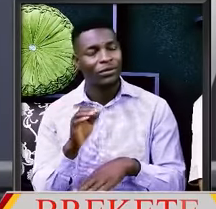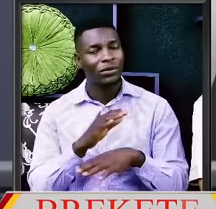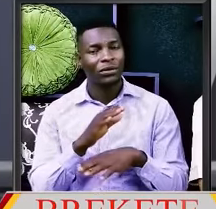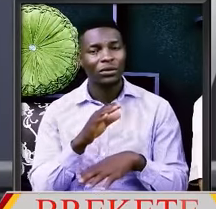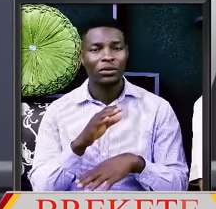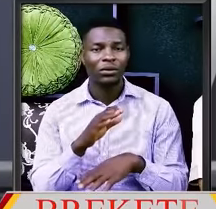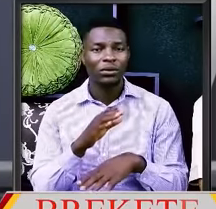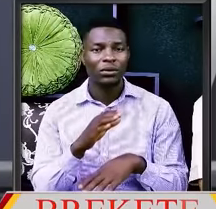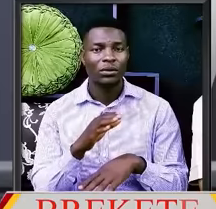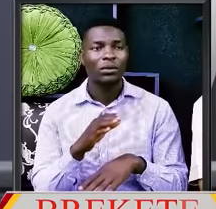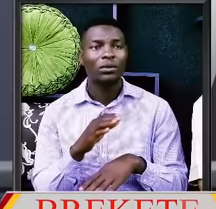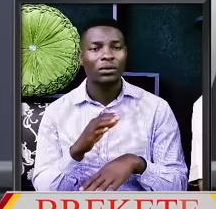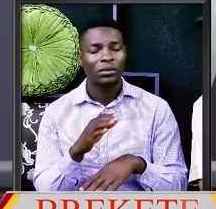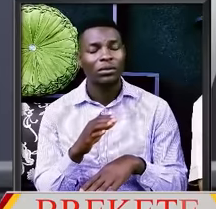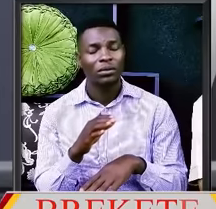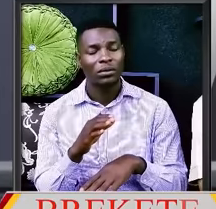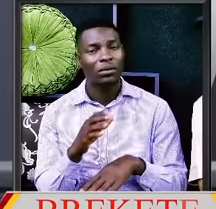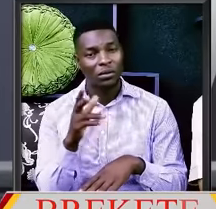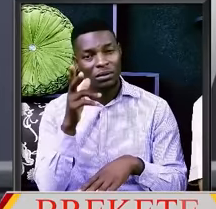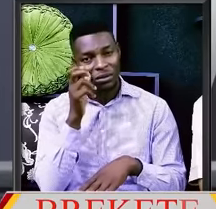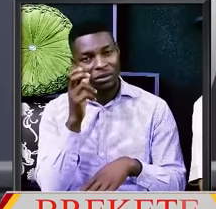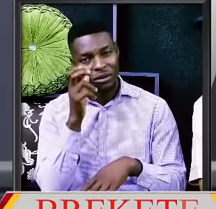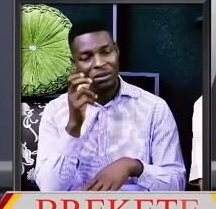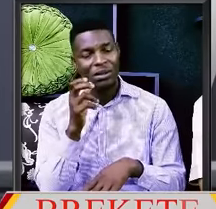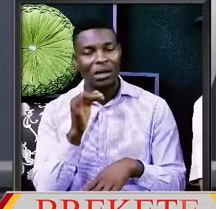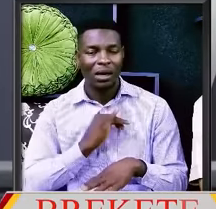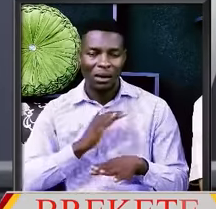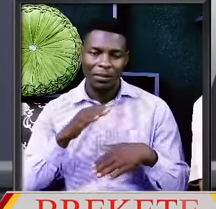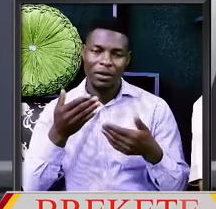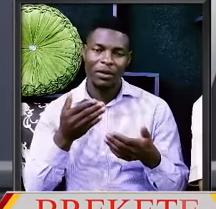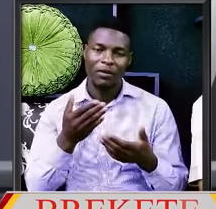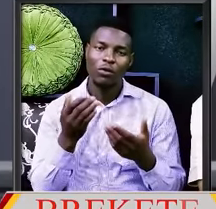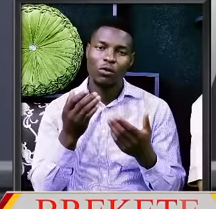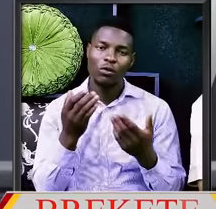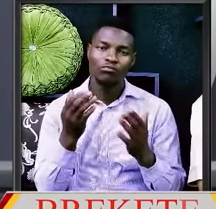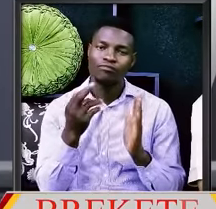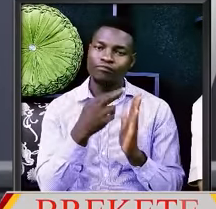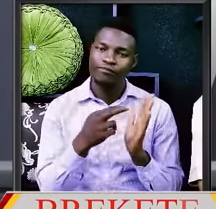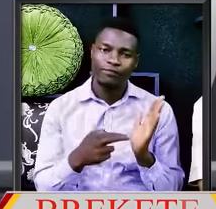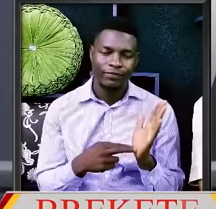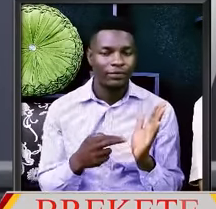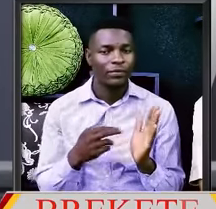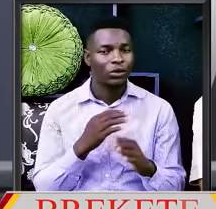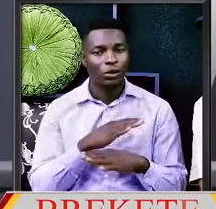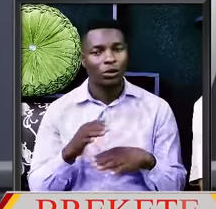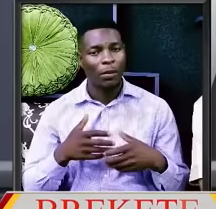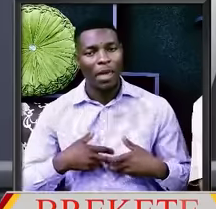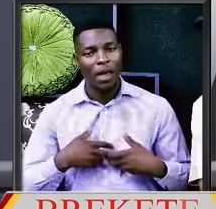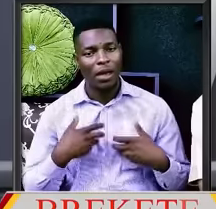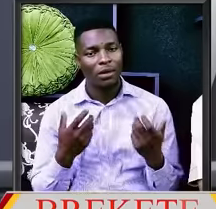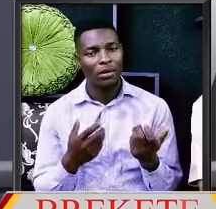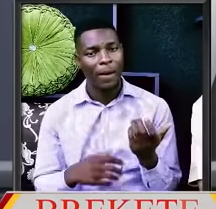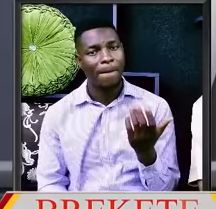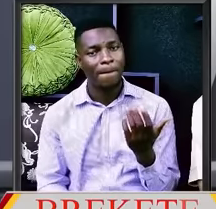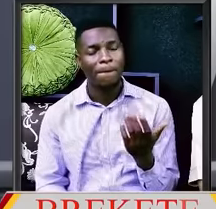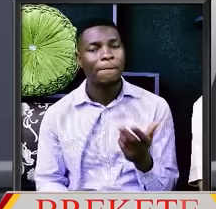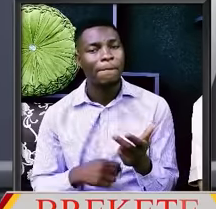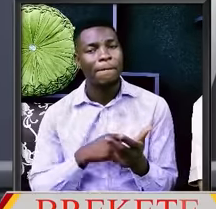Okay. No. Now, ground rules are they give you a mask. Sorry, no vex, ma. No,